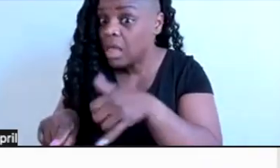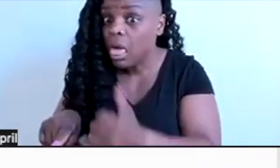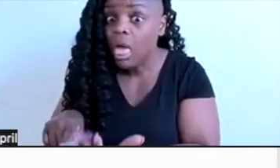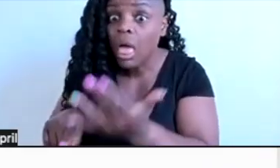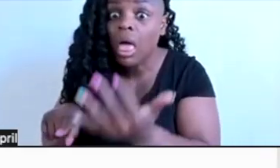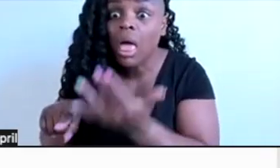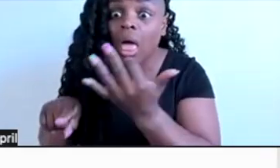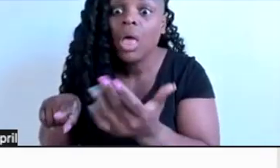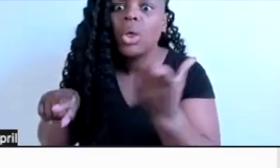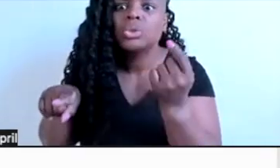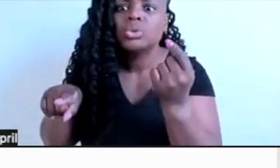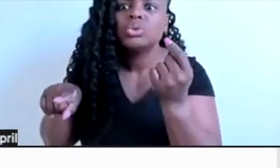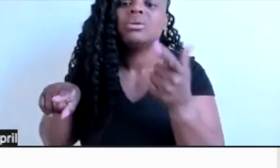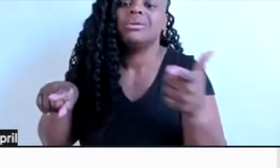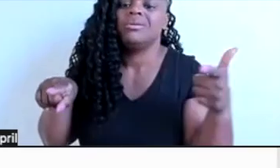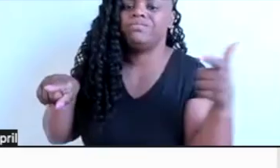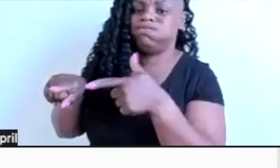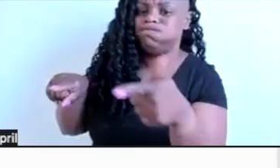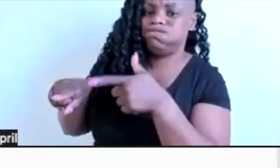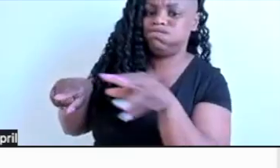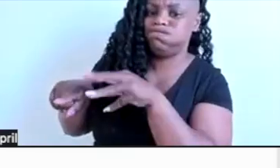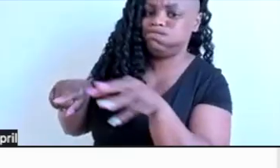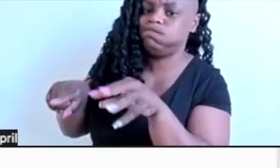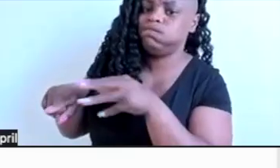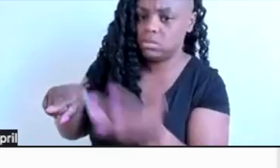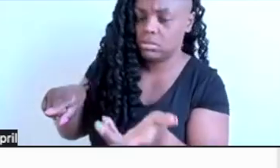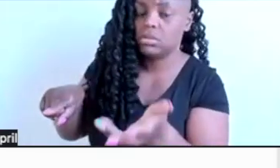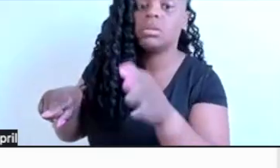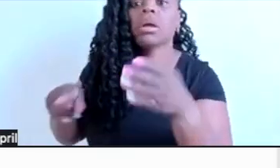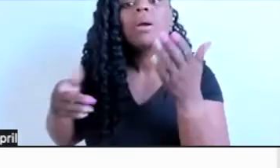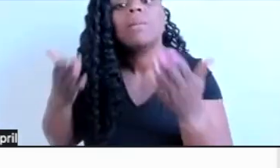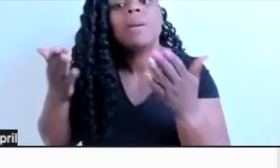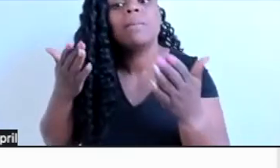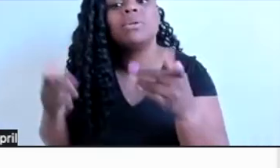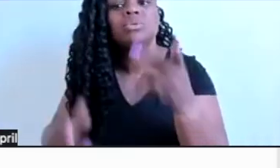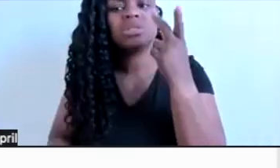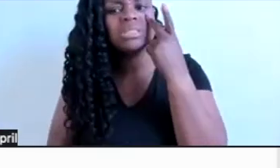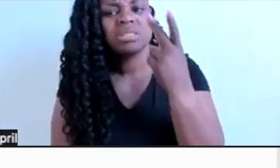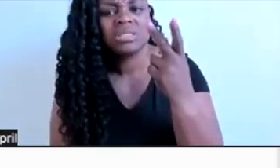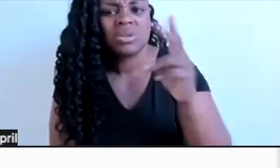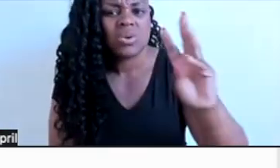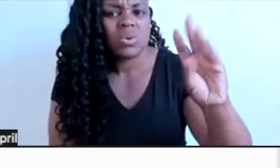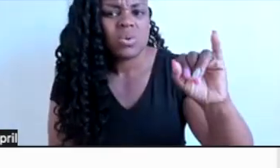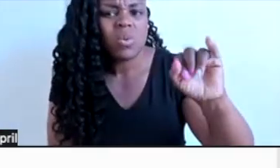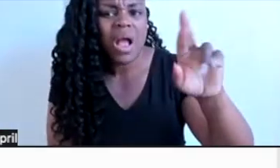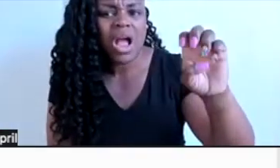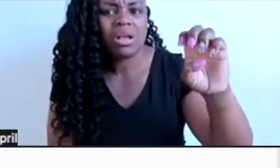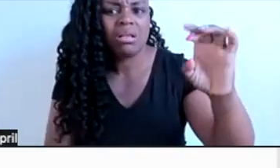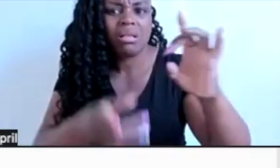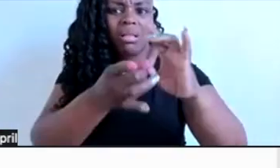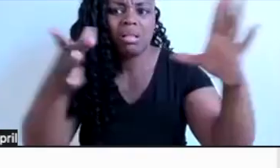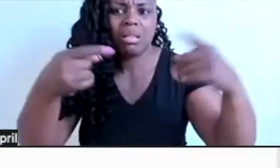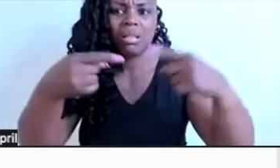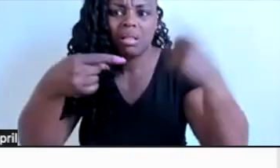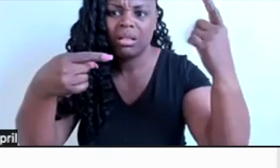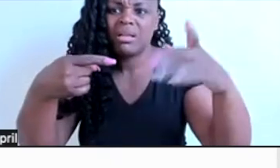damaged wires or you have extinguished an electrical fire, go to your electrical panel and turn off the electricity. It may be inside the